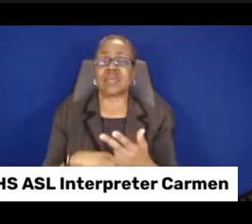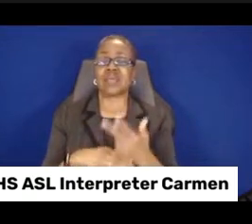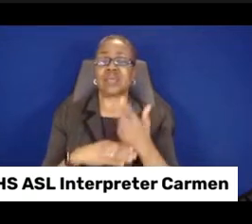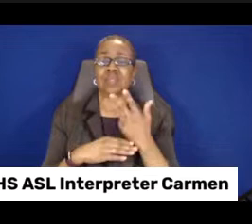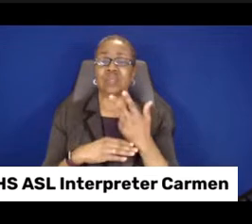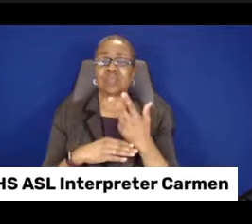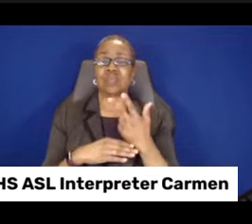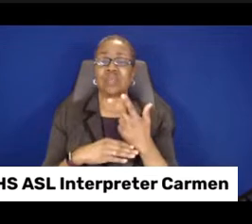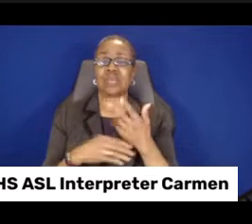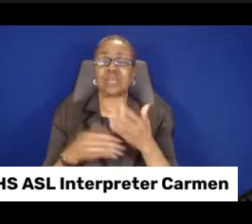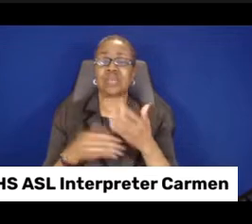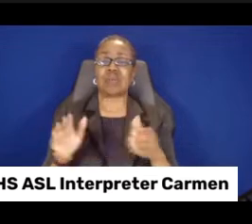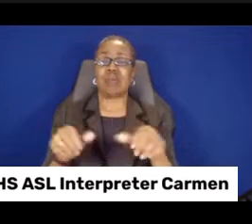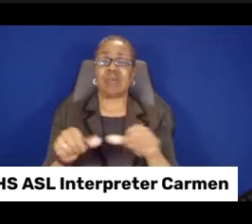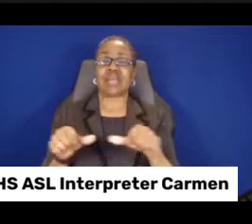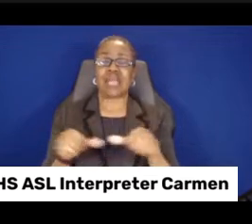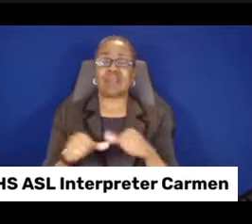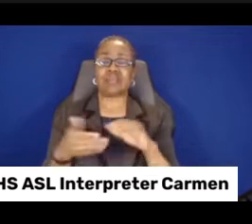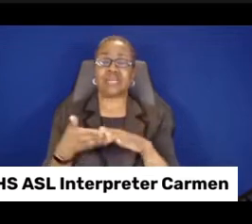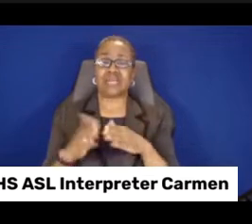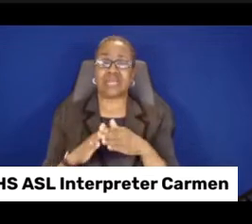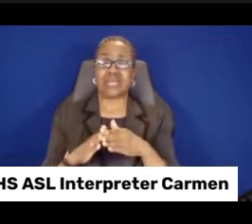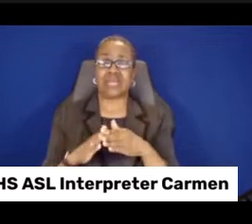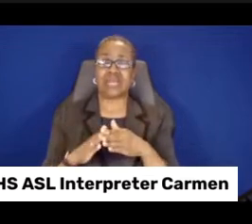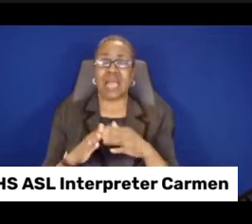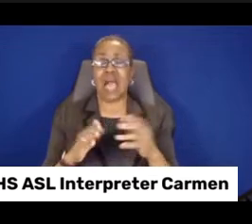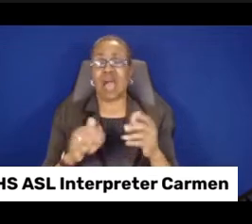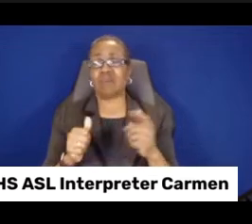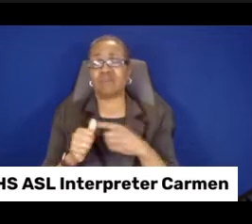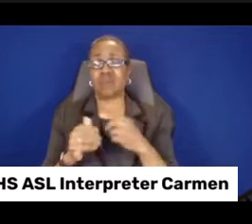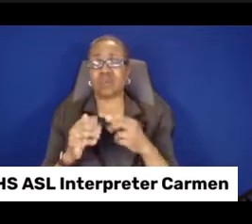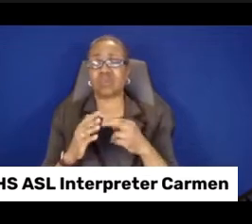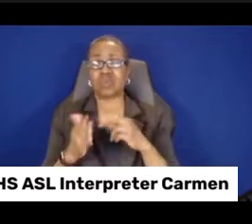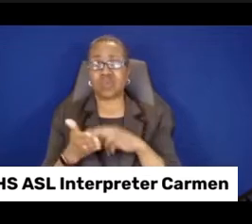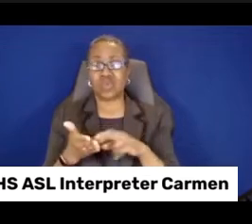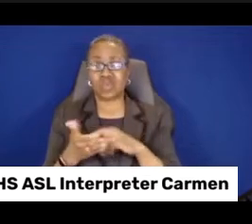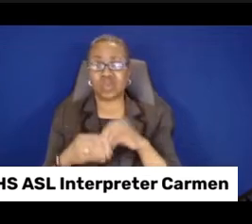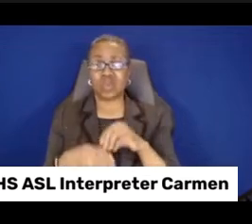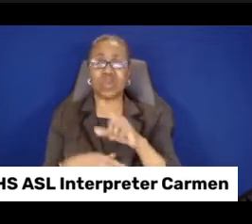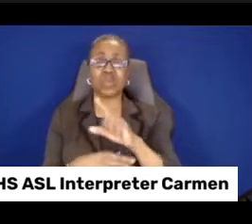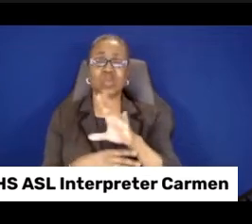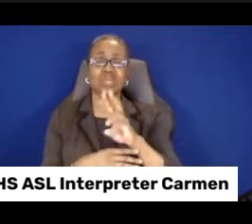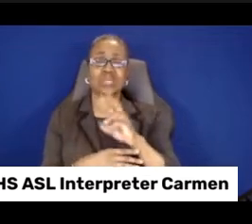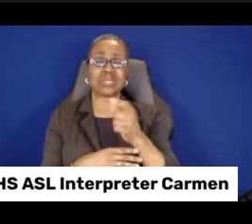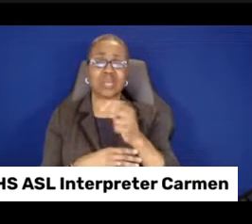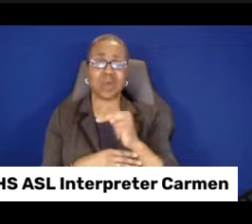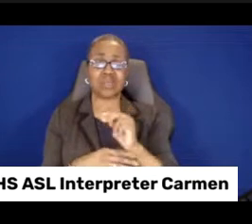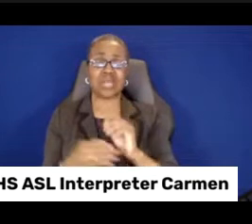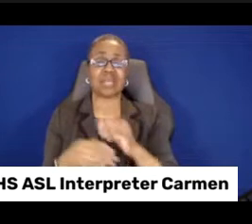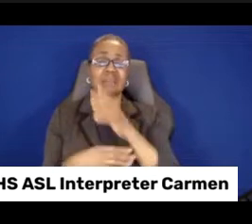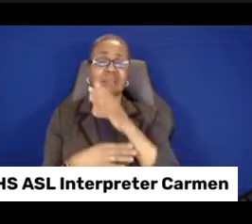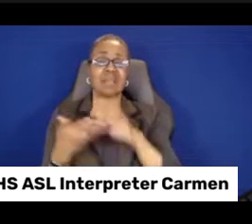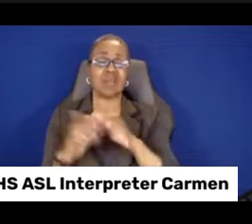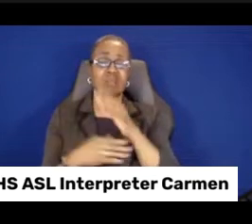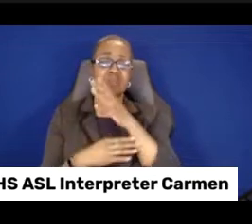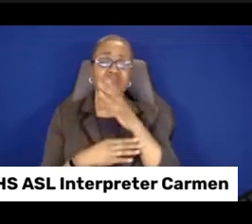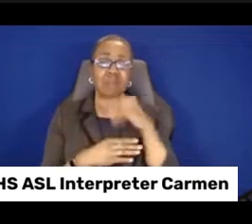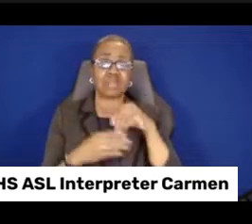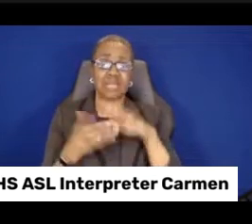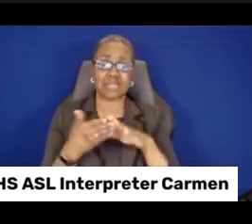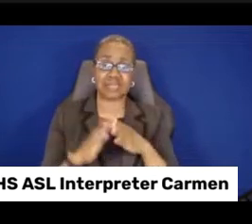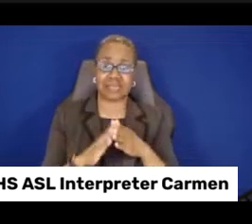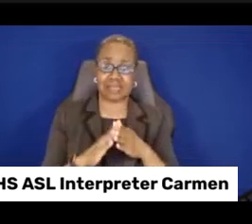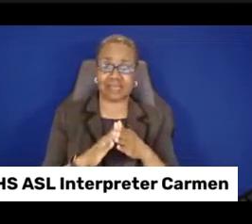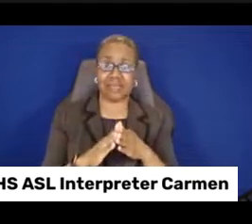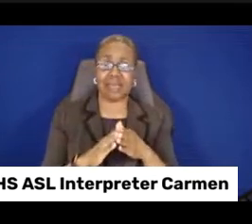three broad areas of the city. So our initial research sample included 26 gardens and urban farms around the city, and